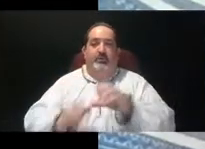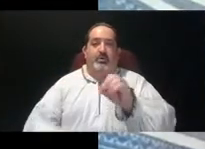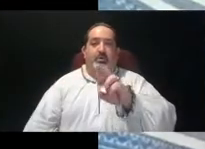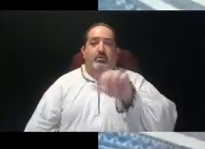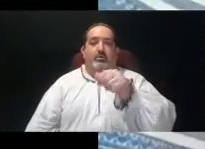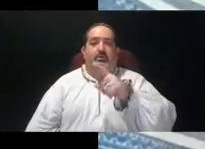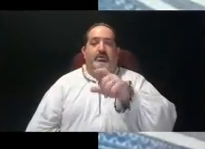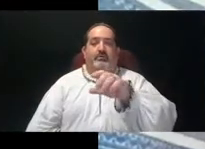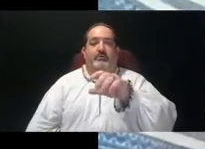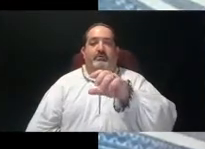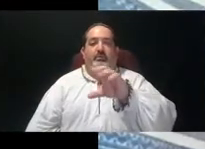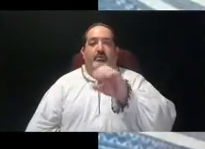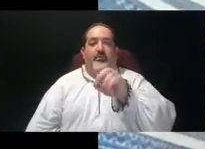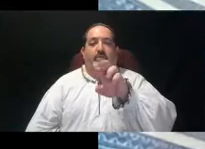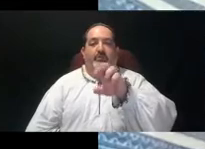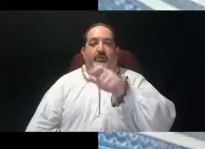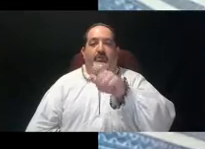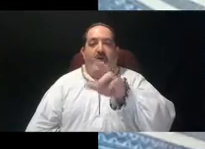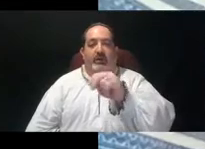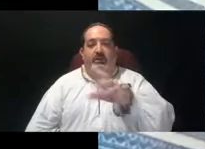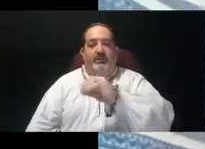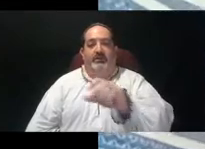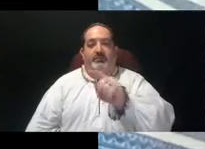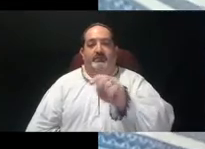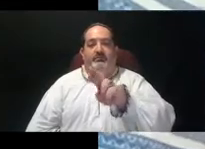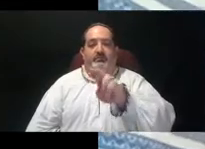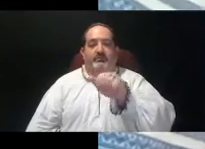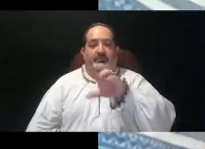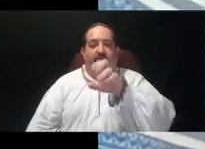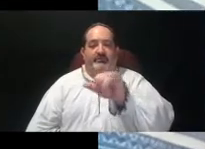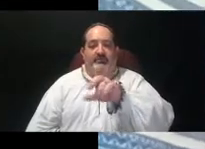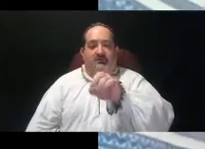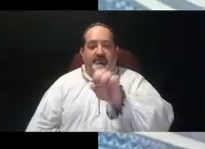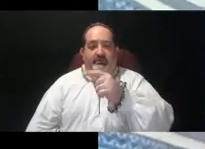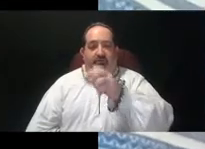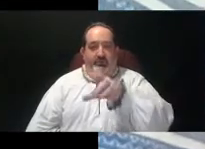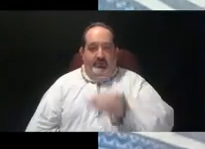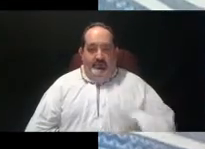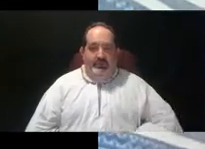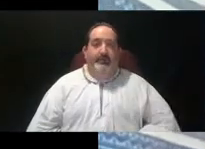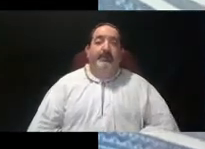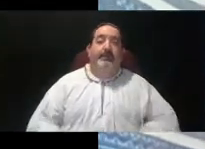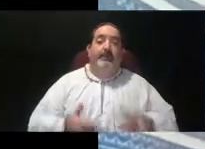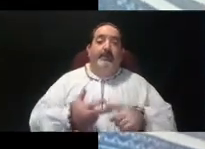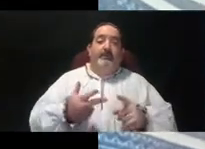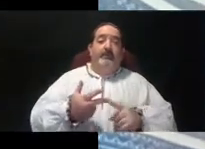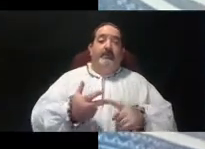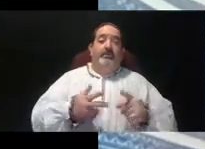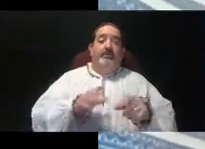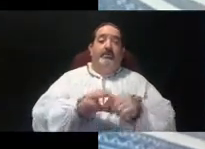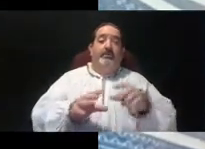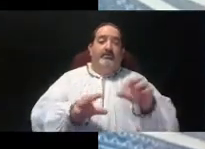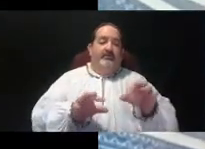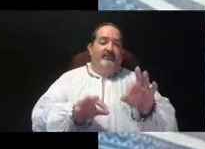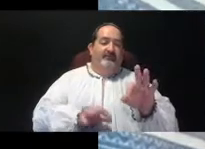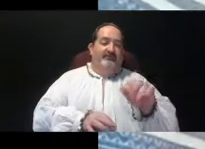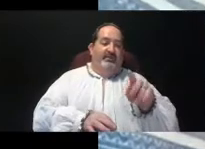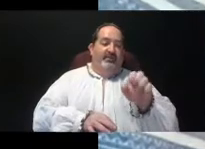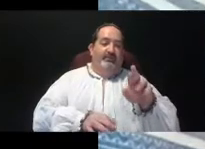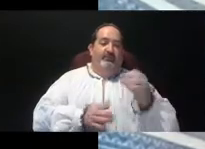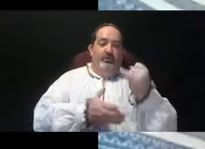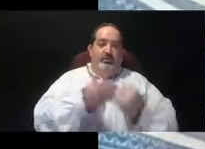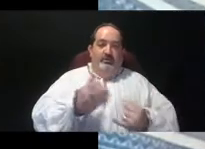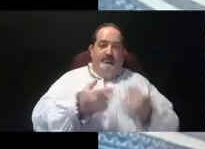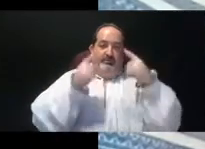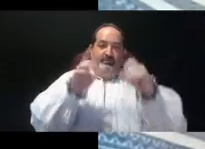Filia Flaviani and Tracy the Grey. In recognition of accomplishment in fiber arts, we have